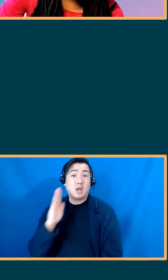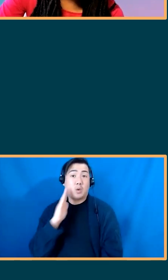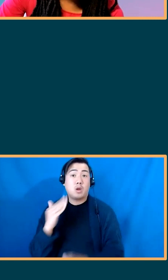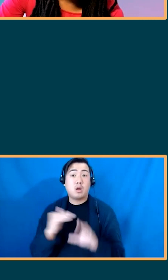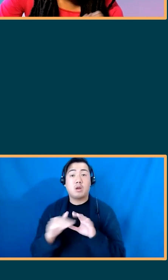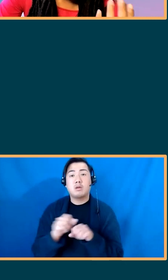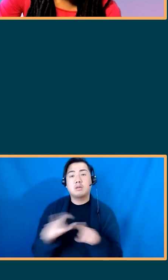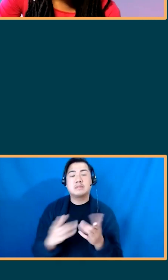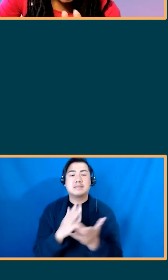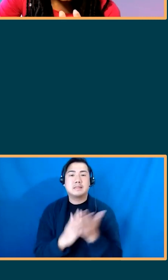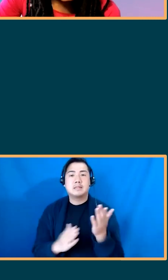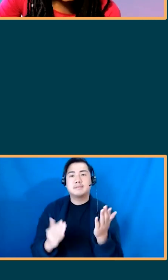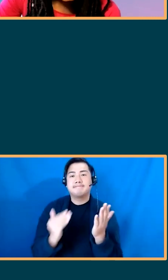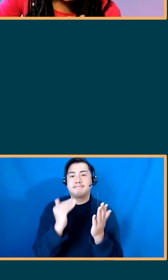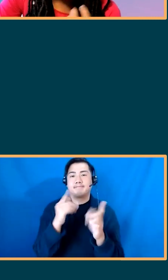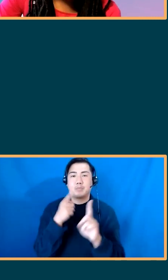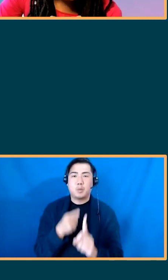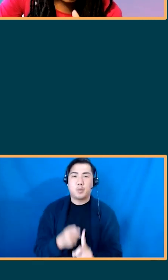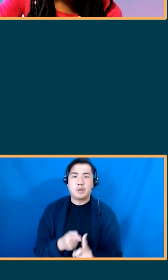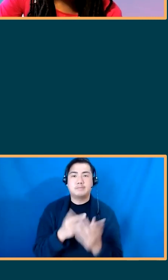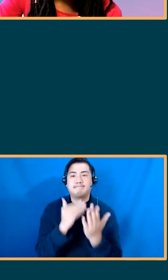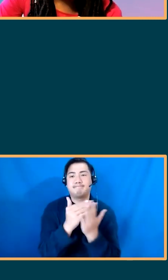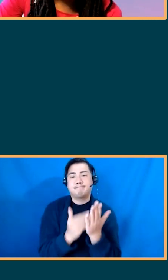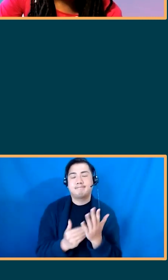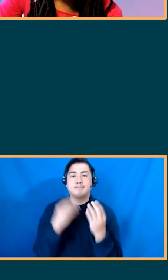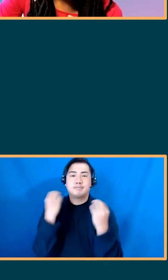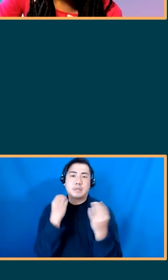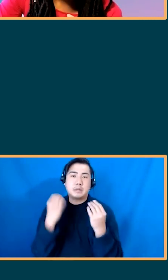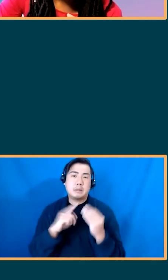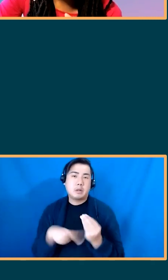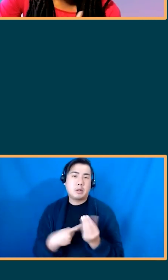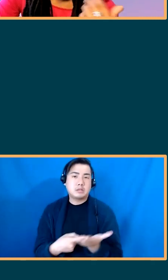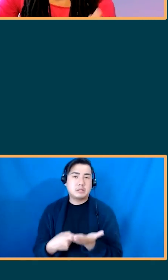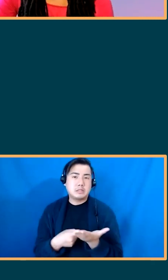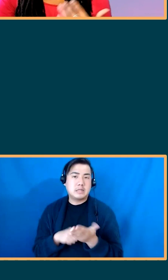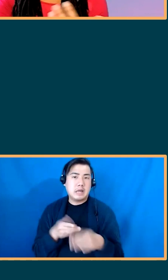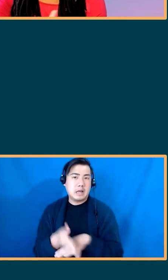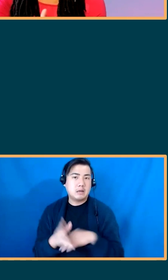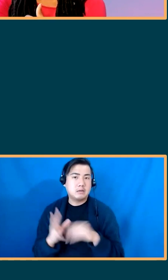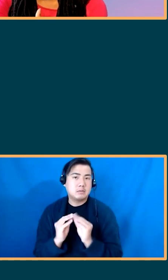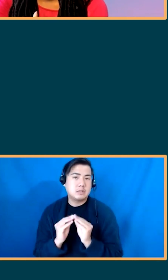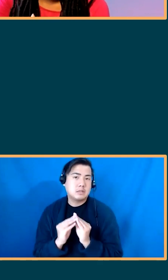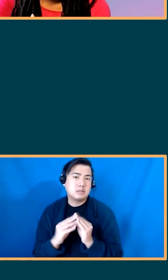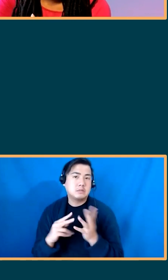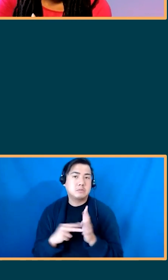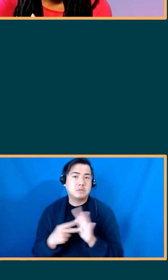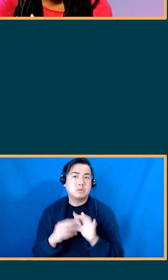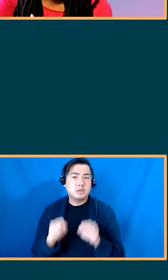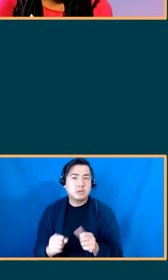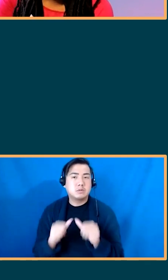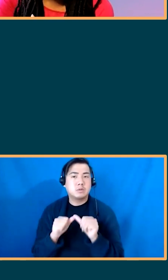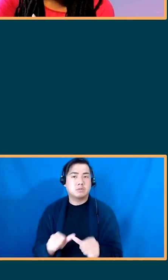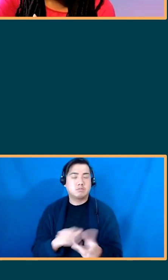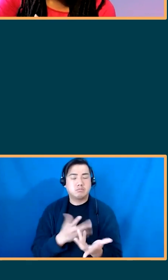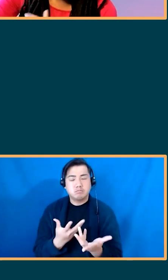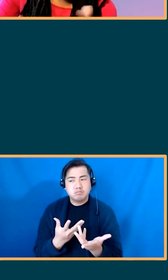our conversation, from our discussion, from our discourse, to give you an opportunity to continue to engage with these